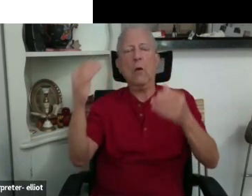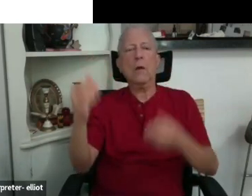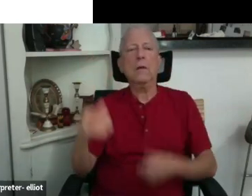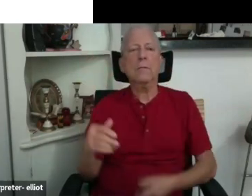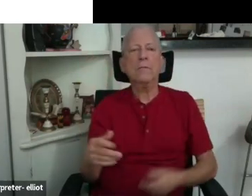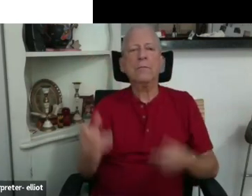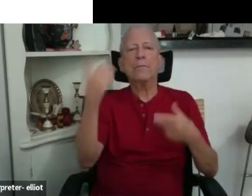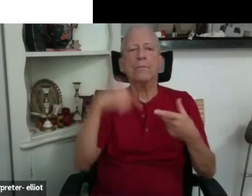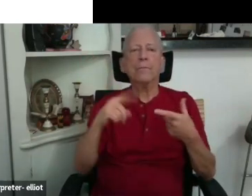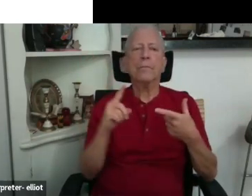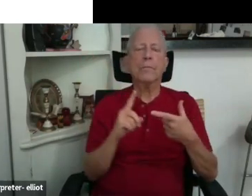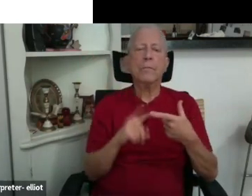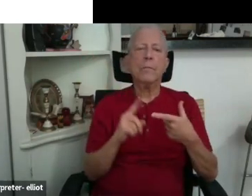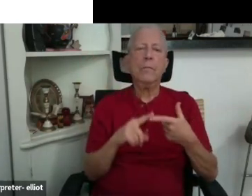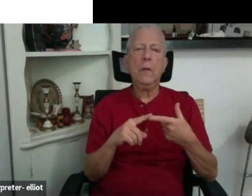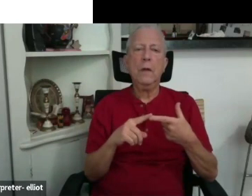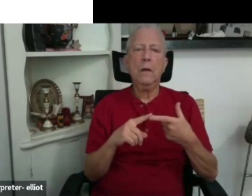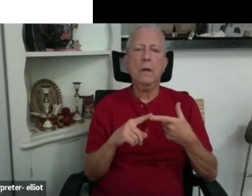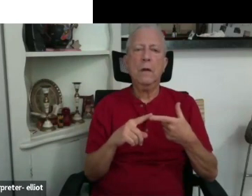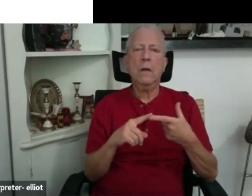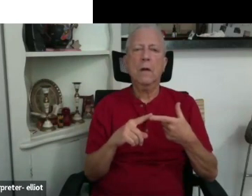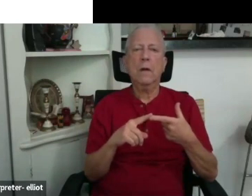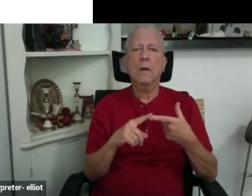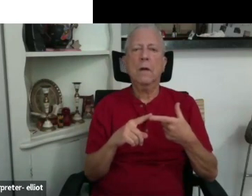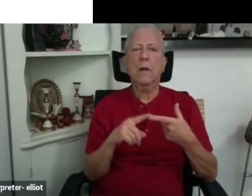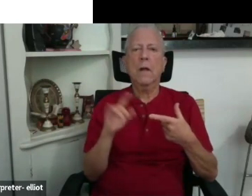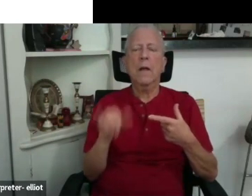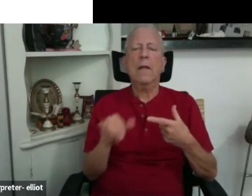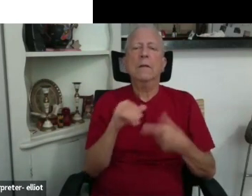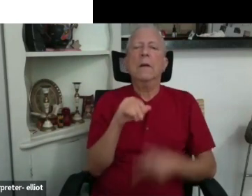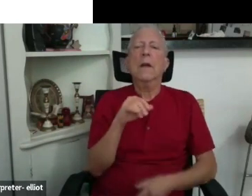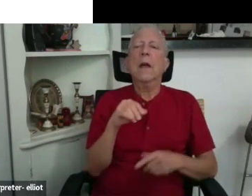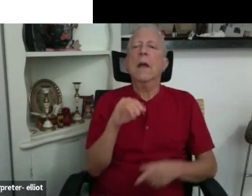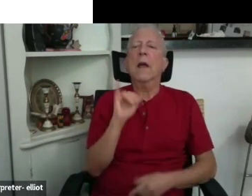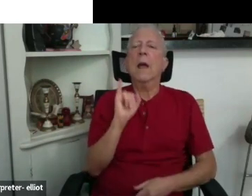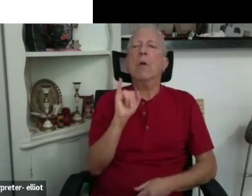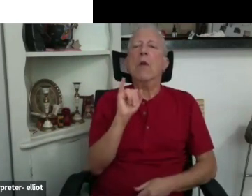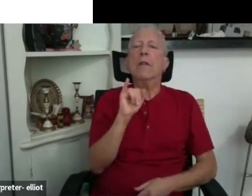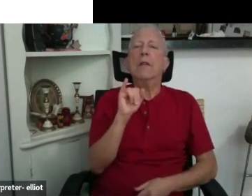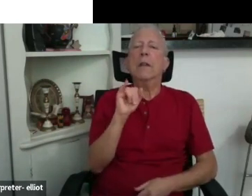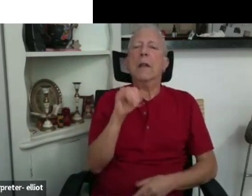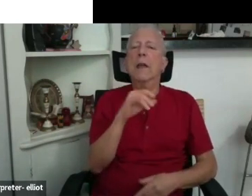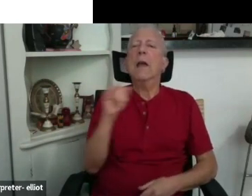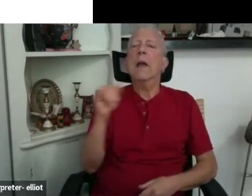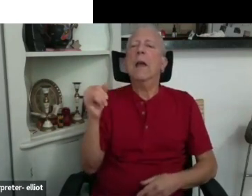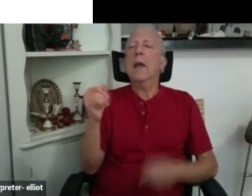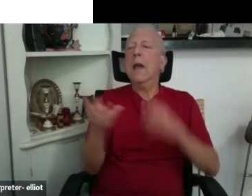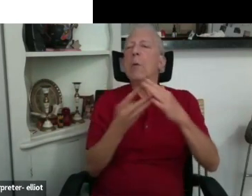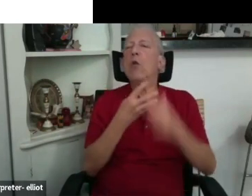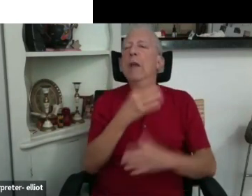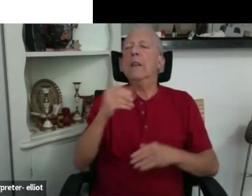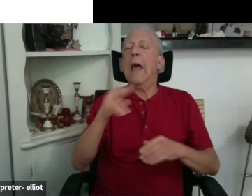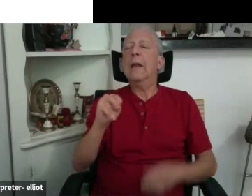category, that's a kind of designation status created by the Immigration and Nationality Act